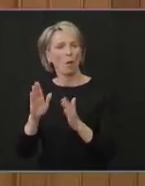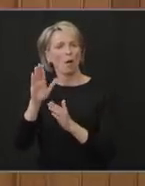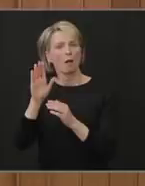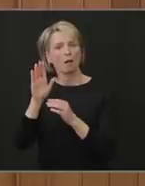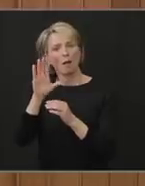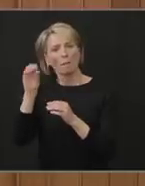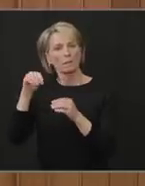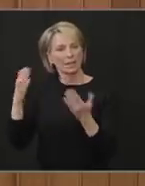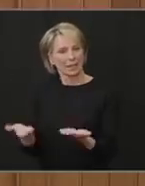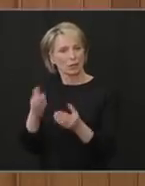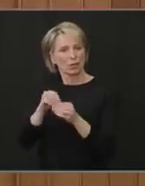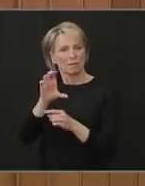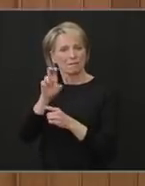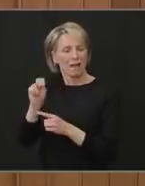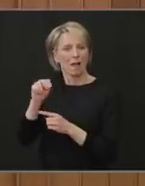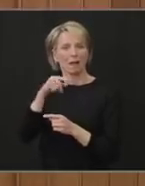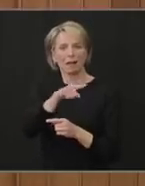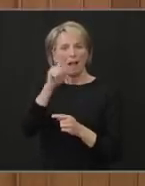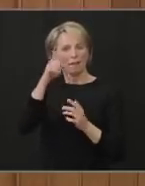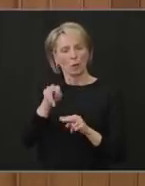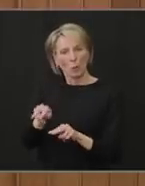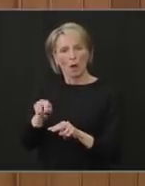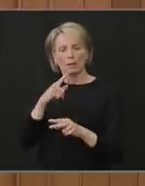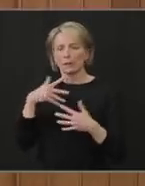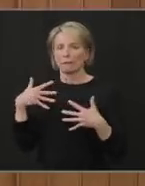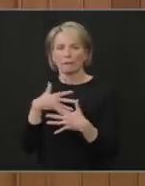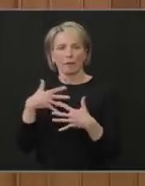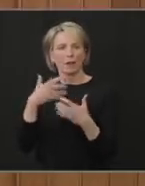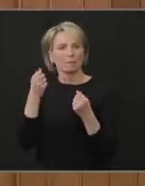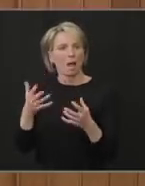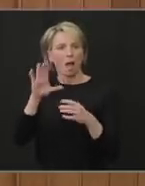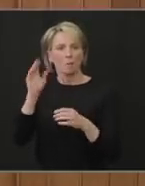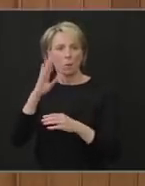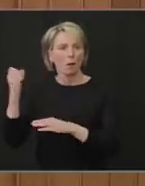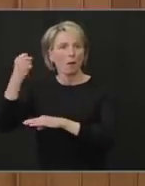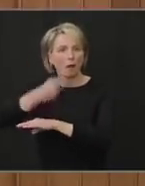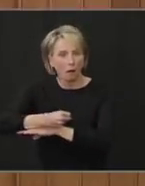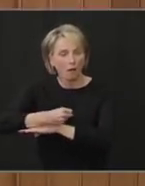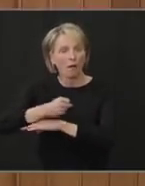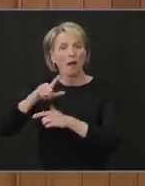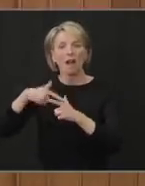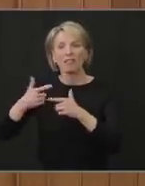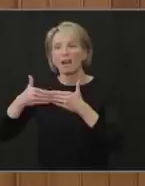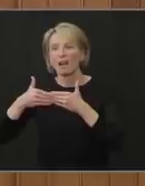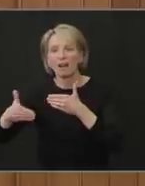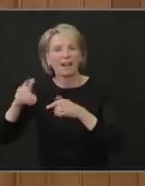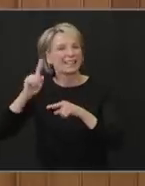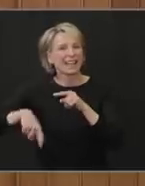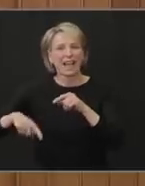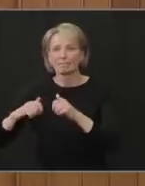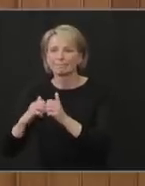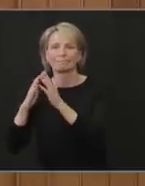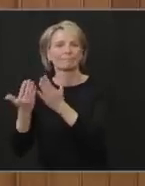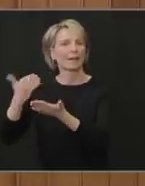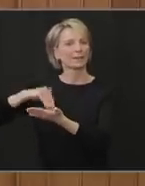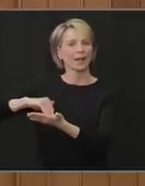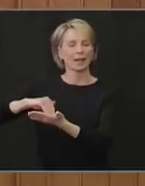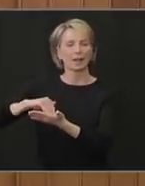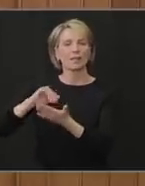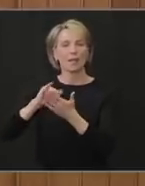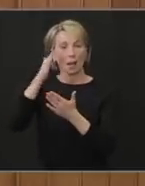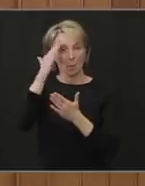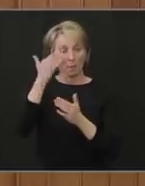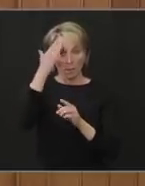businesses, would go temporarily out of business, but then would never reopen. And it was his advocacy